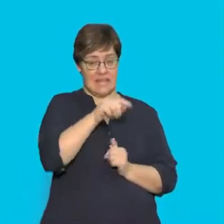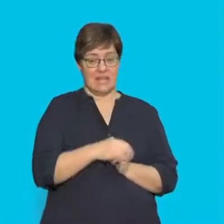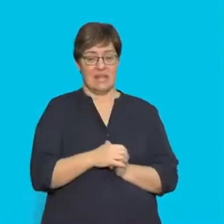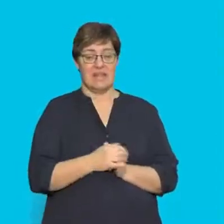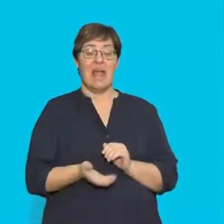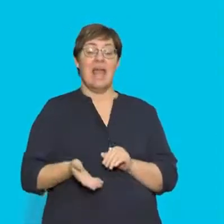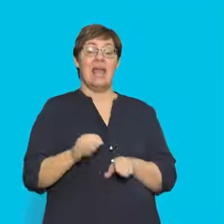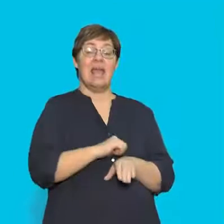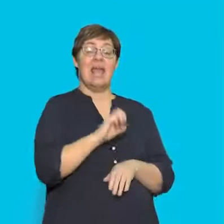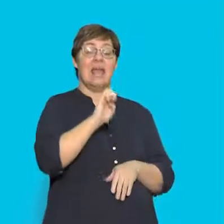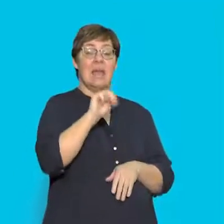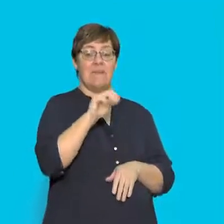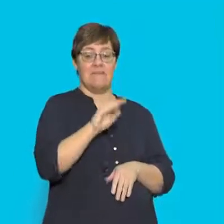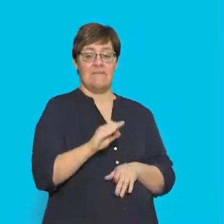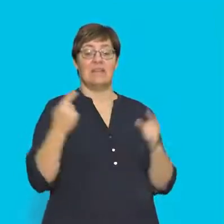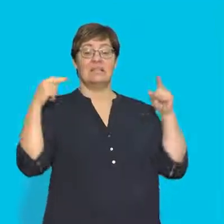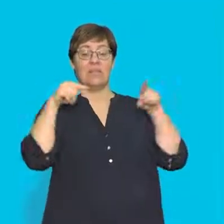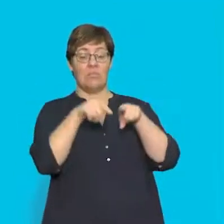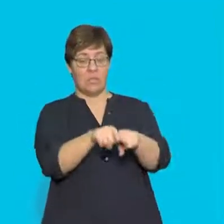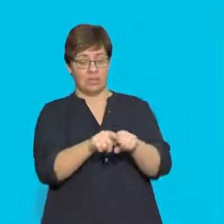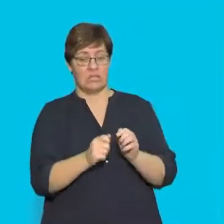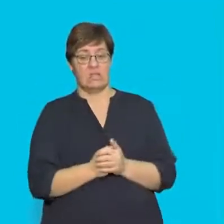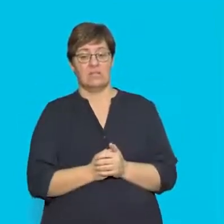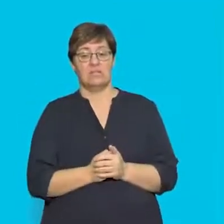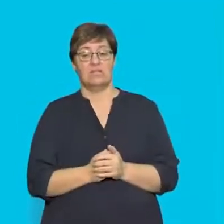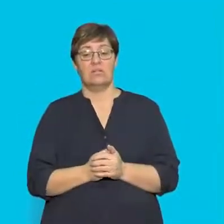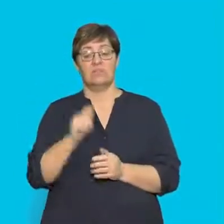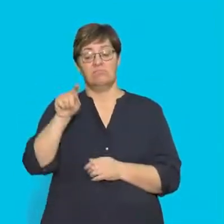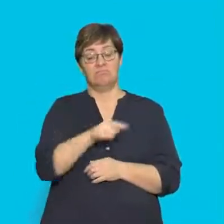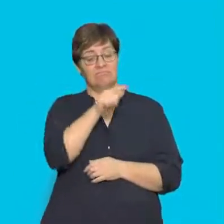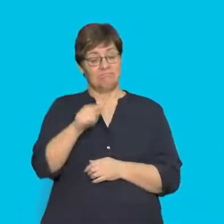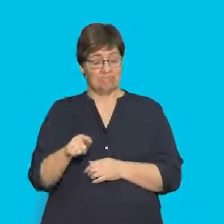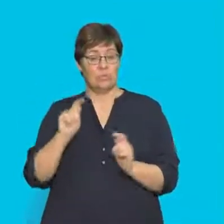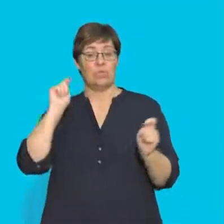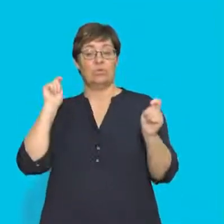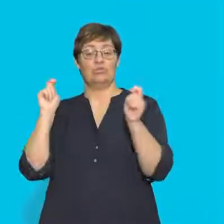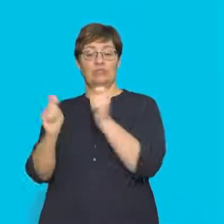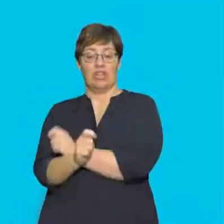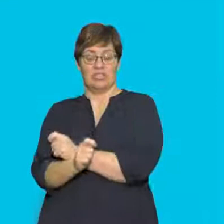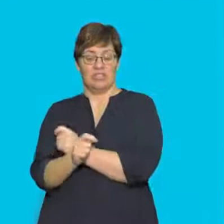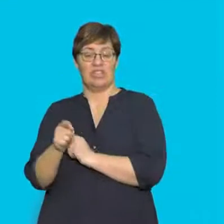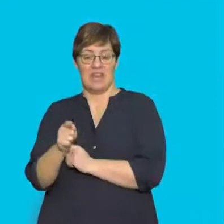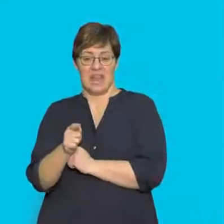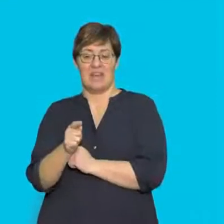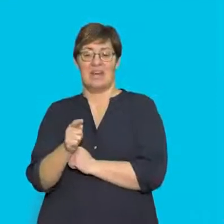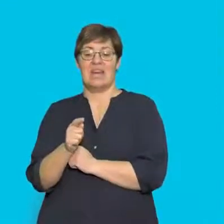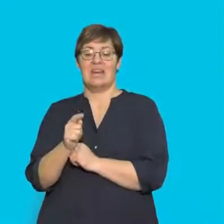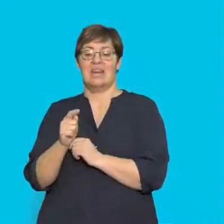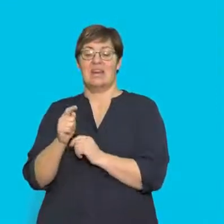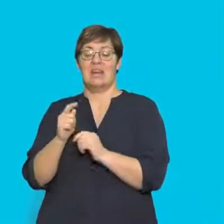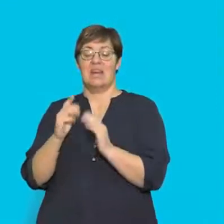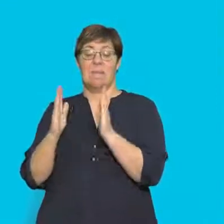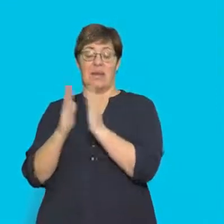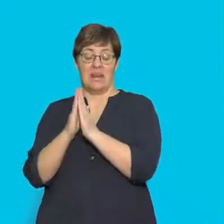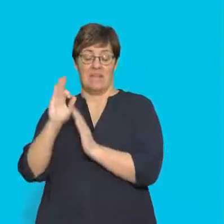induced EMF is directly proportional to the change in magnetic flux. The